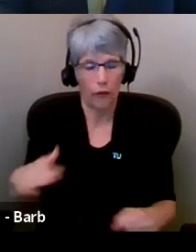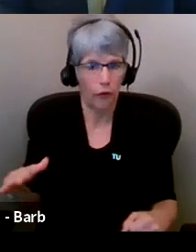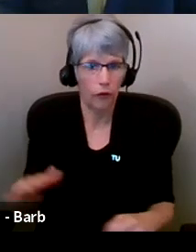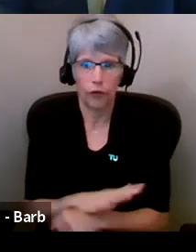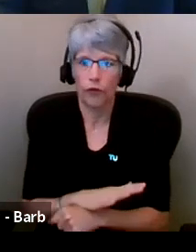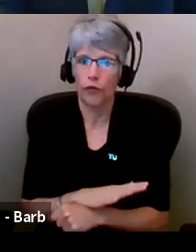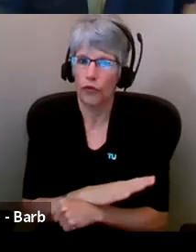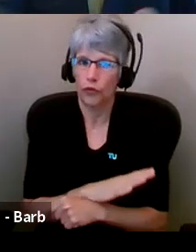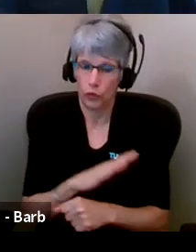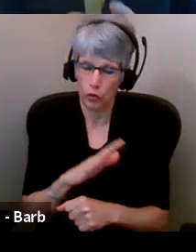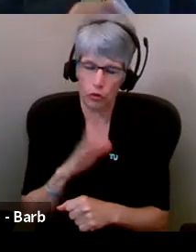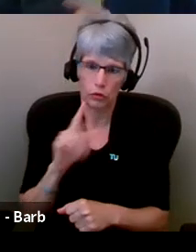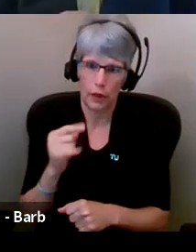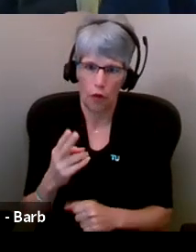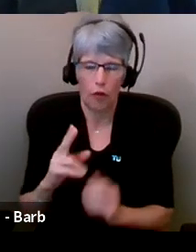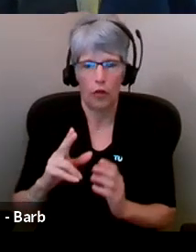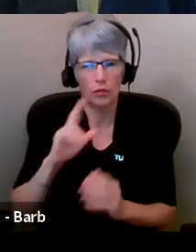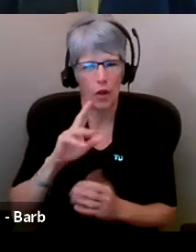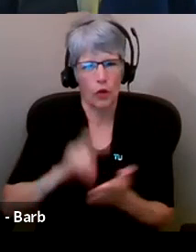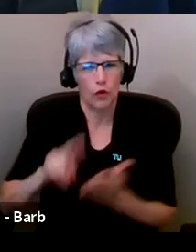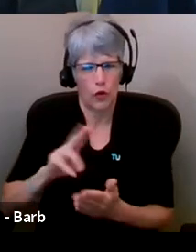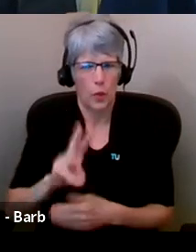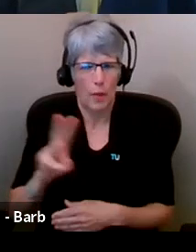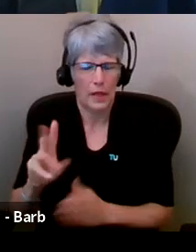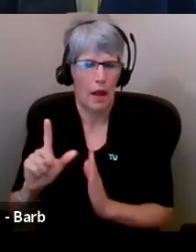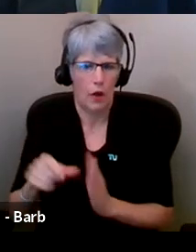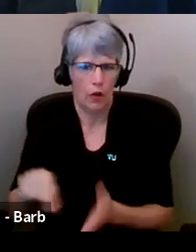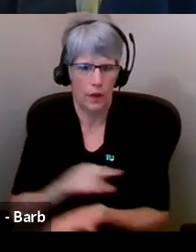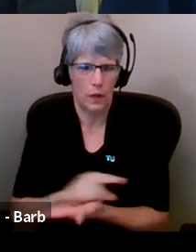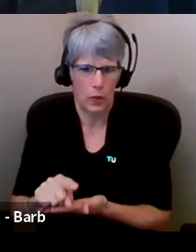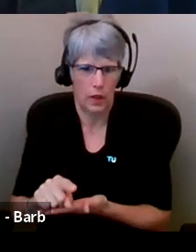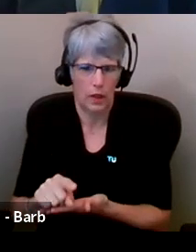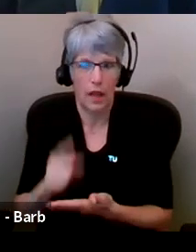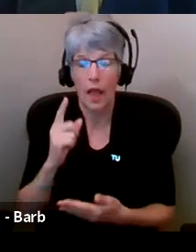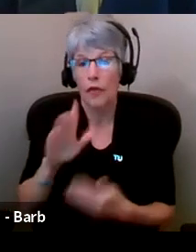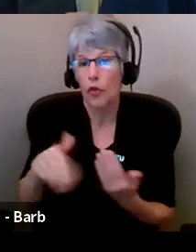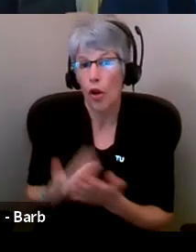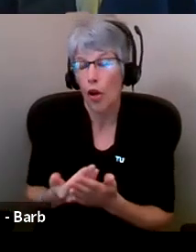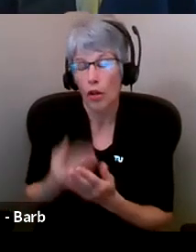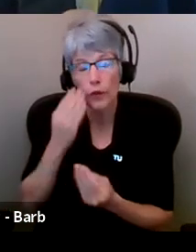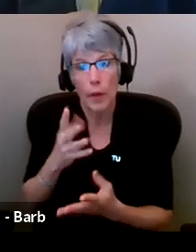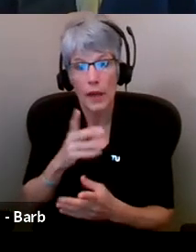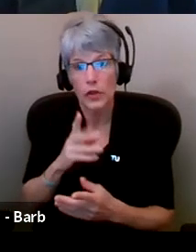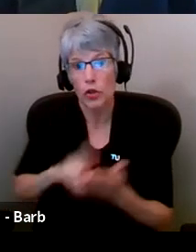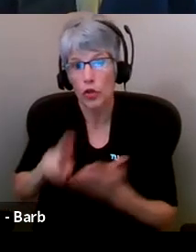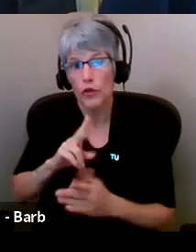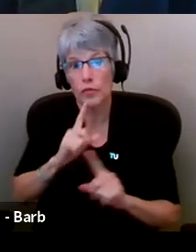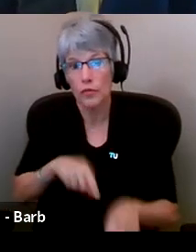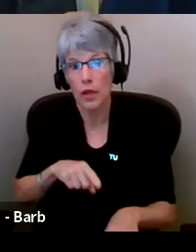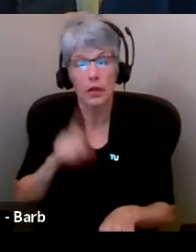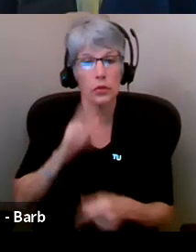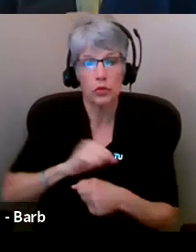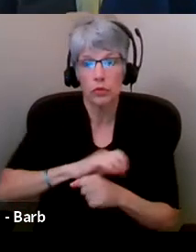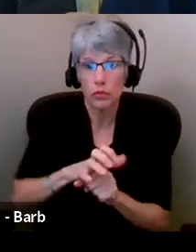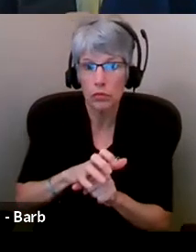the university's website later this week as well. And for all information on the university's response to the coronavirus pandemic